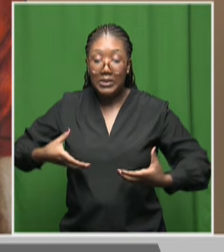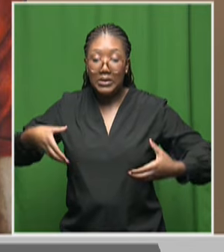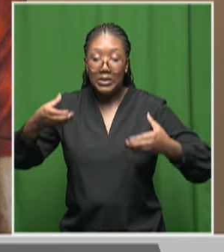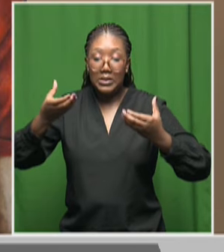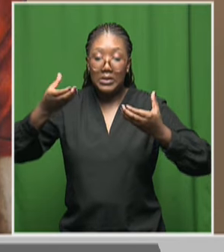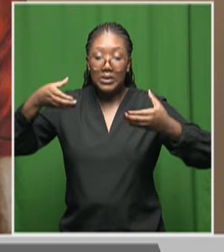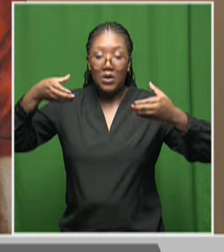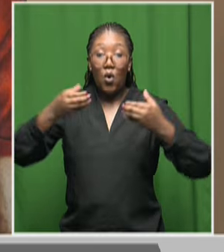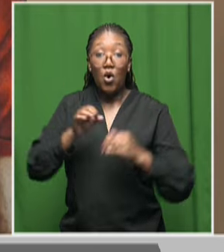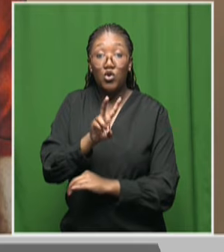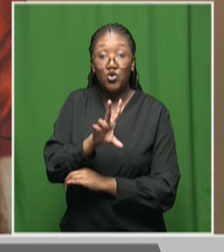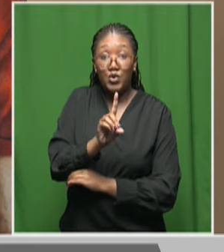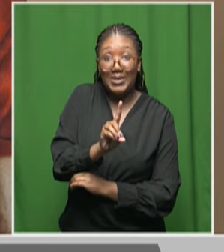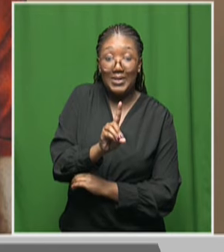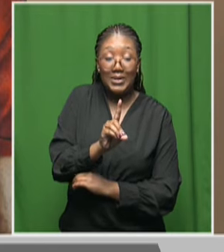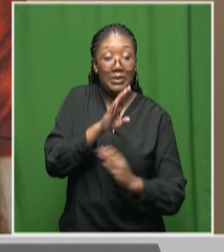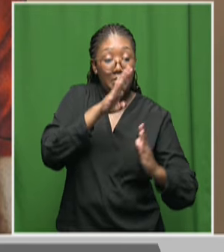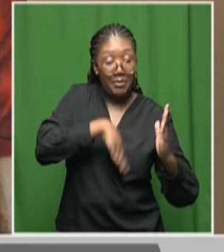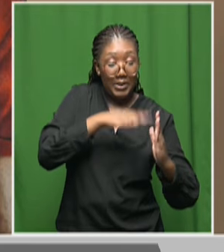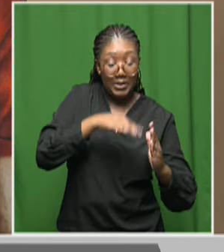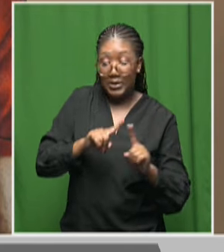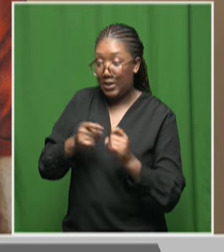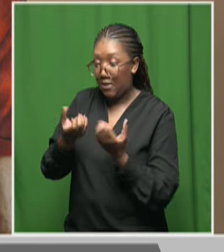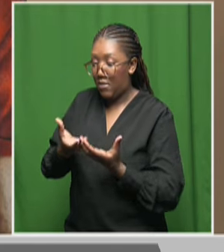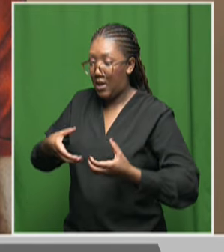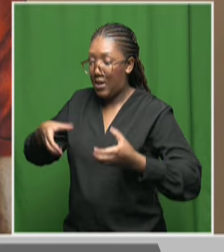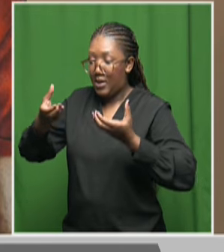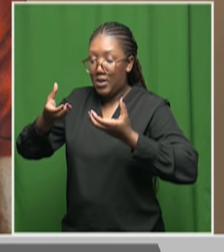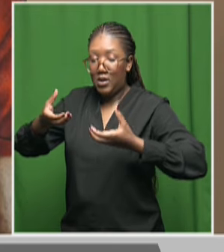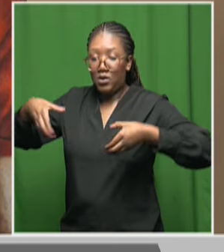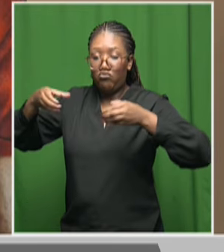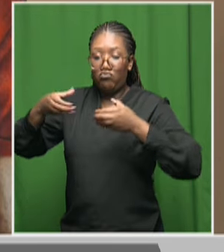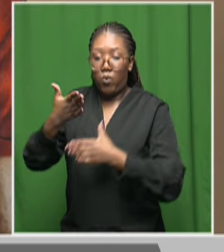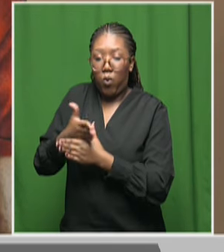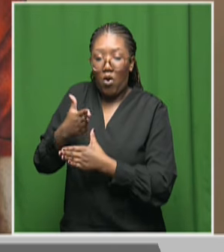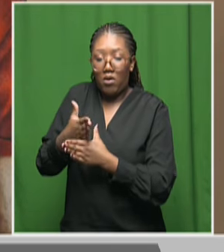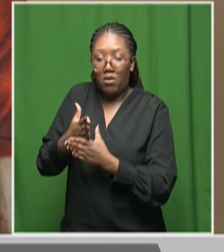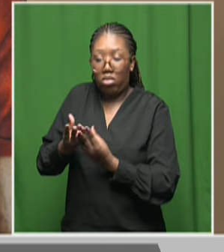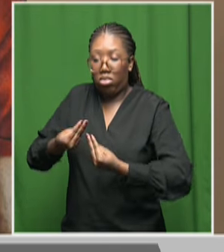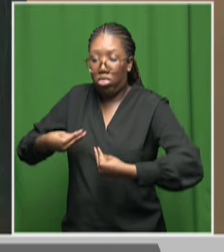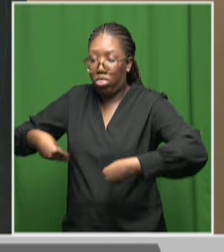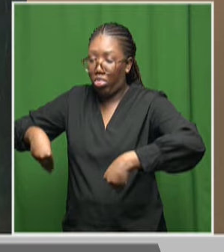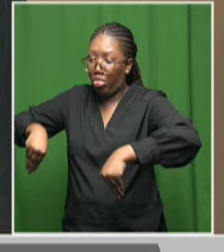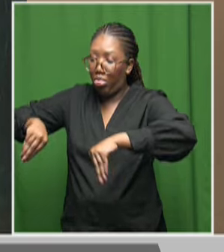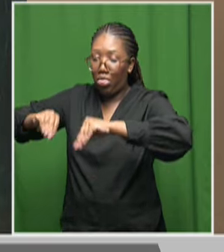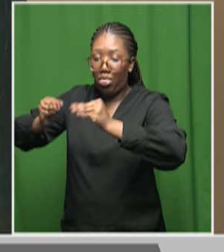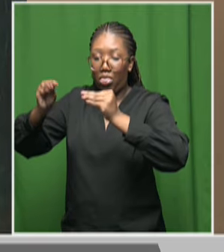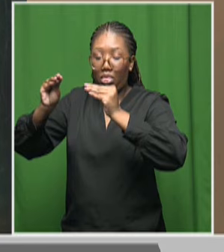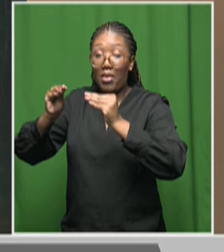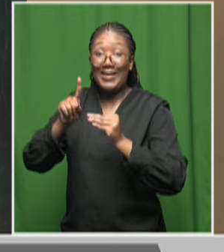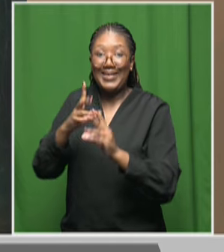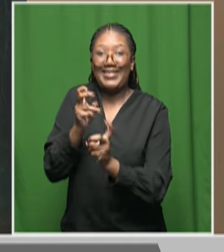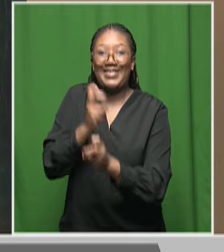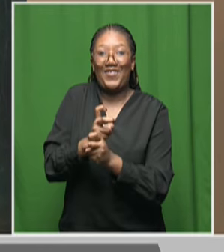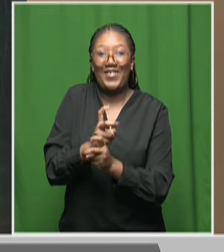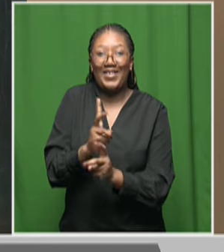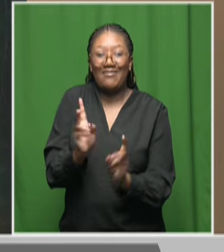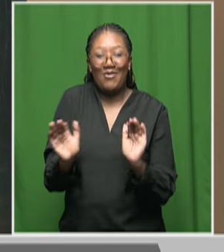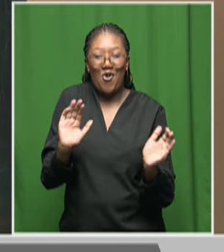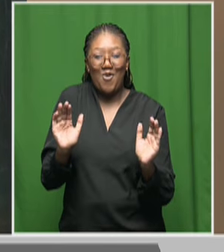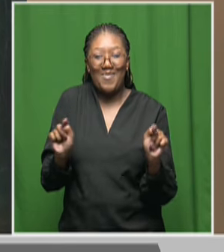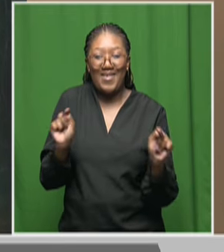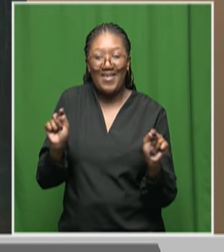two-dimensional portrait and then compare it to a sculptural work. So we just decided to keep it to 2D. And then we